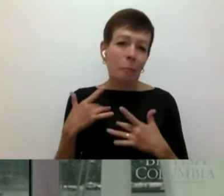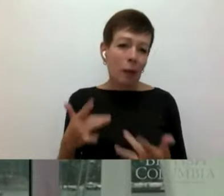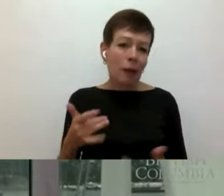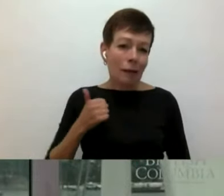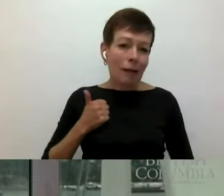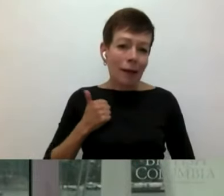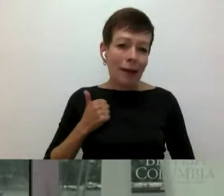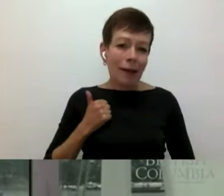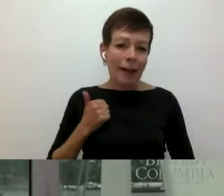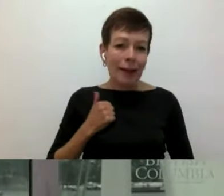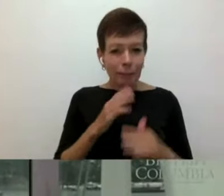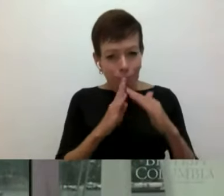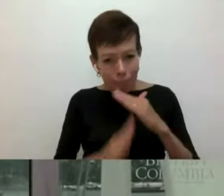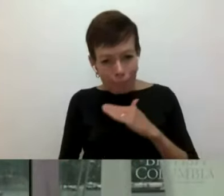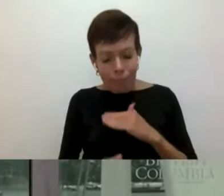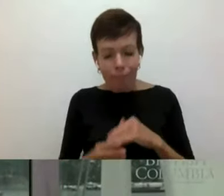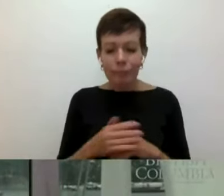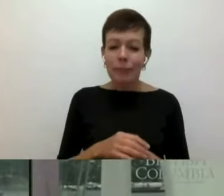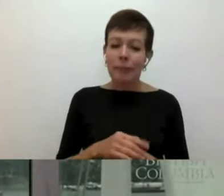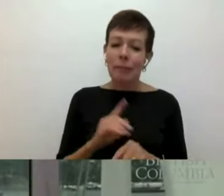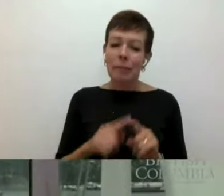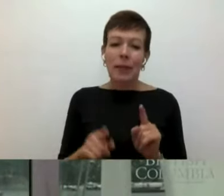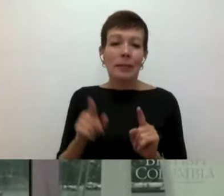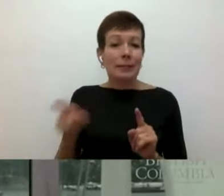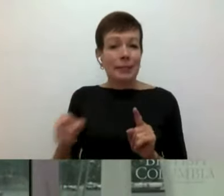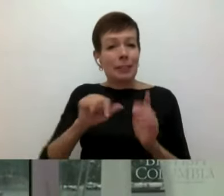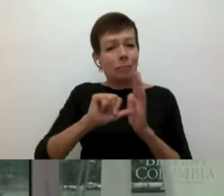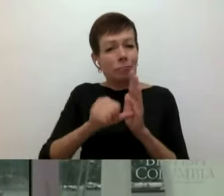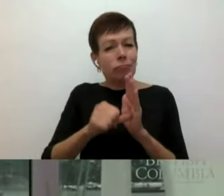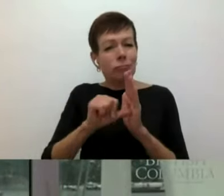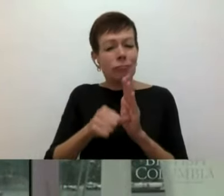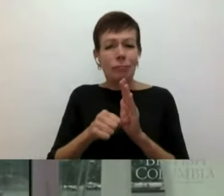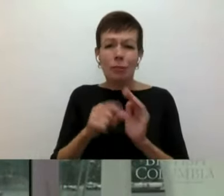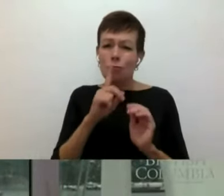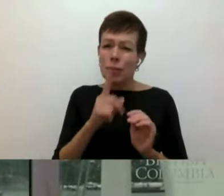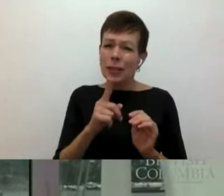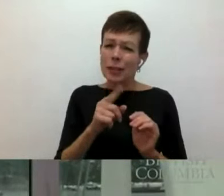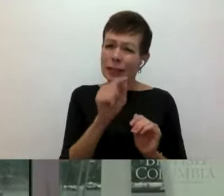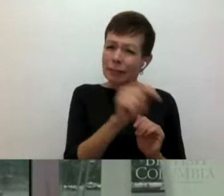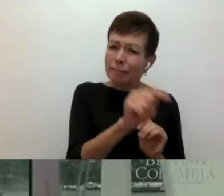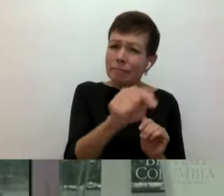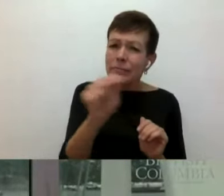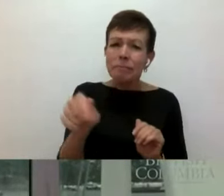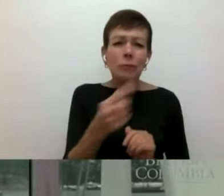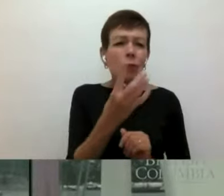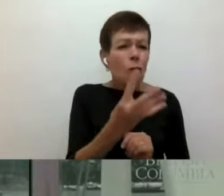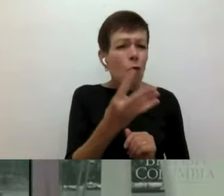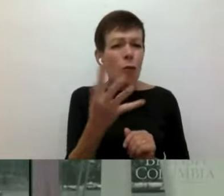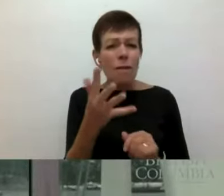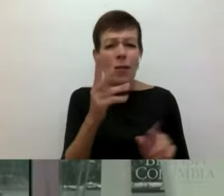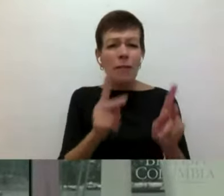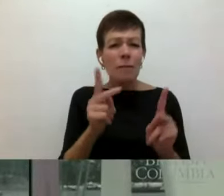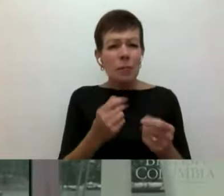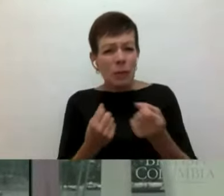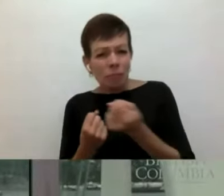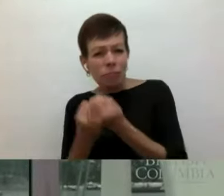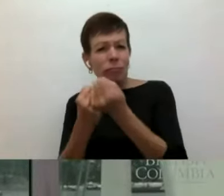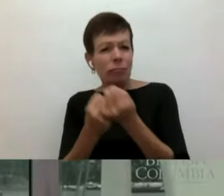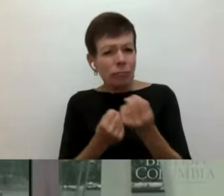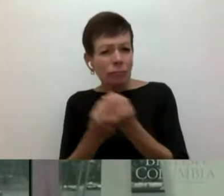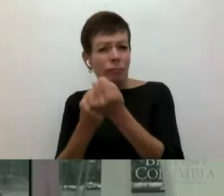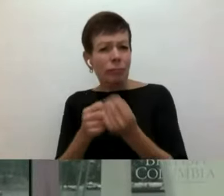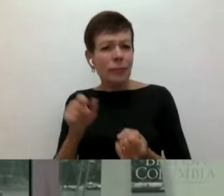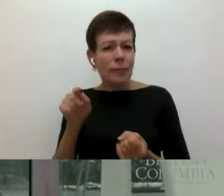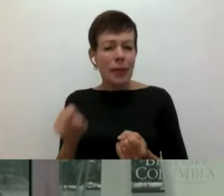would say almost stereotypical Canadian way. He said really it was all about the other people, the four or five people